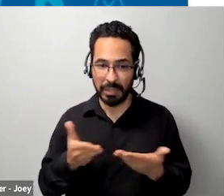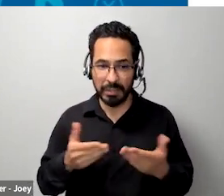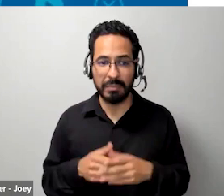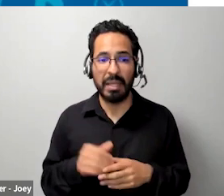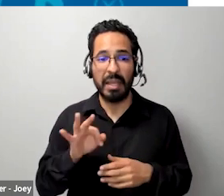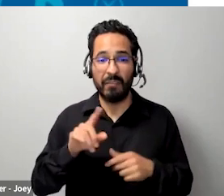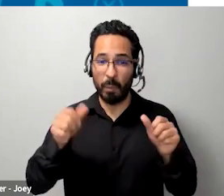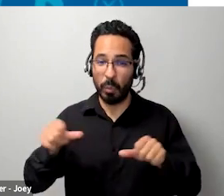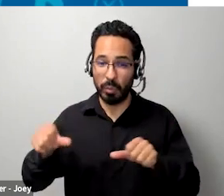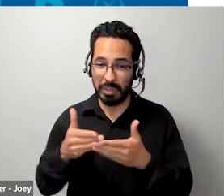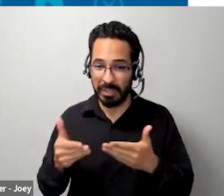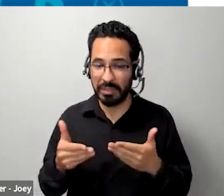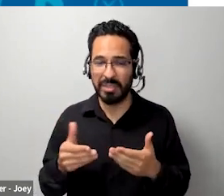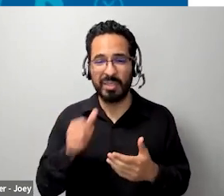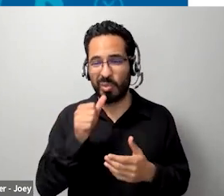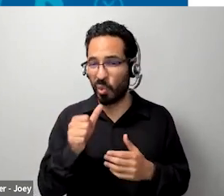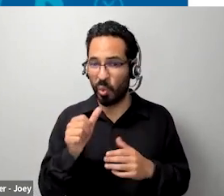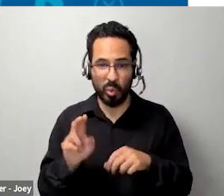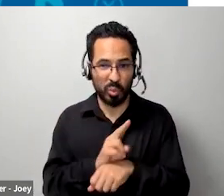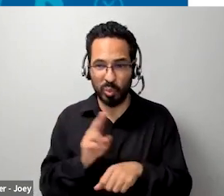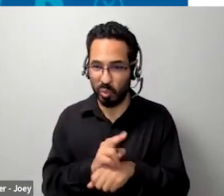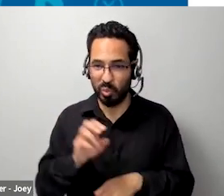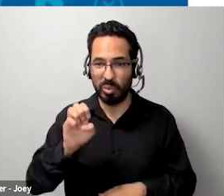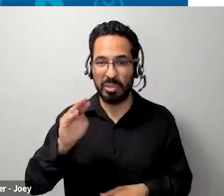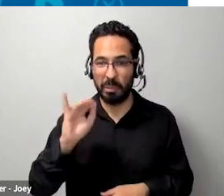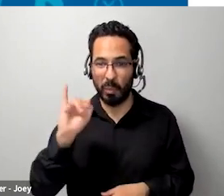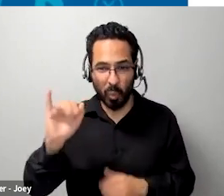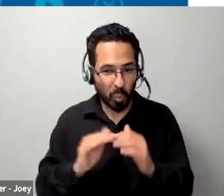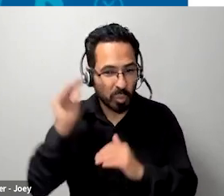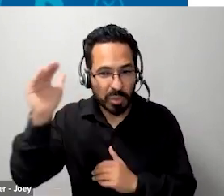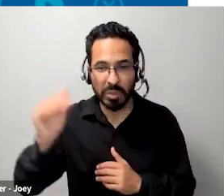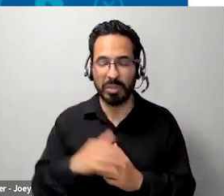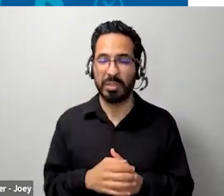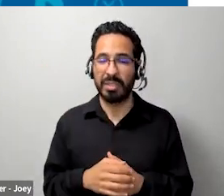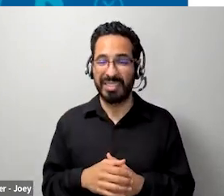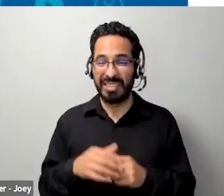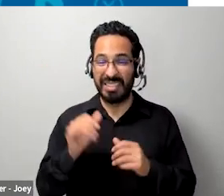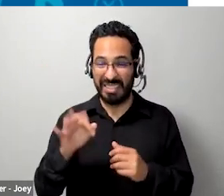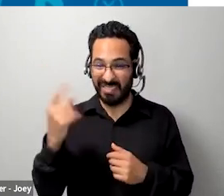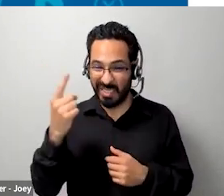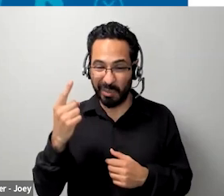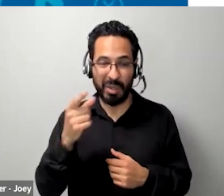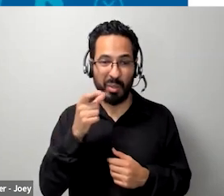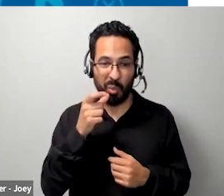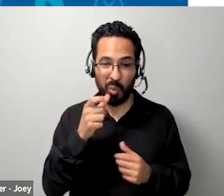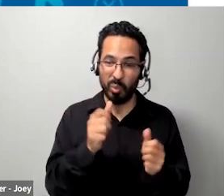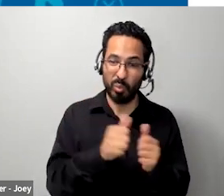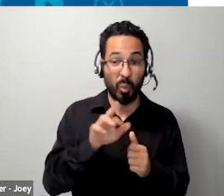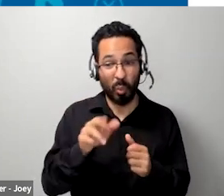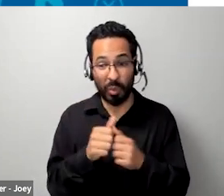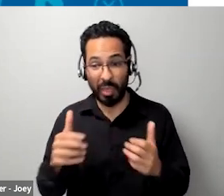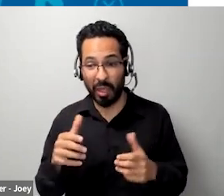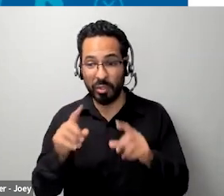content, try not to overuse emojis. This can be extremely distracting to someone with or even without a screen